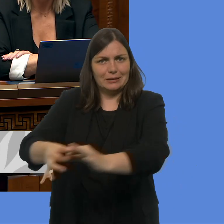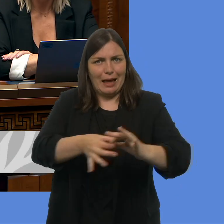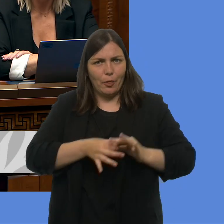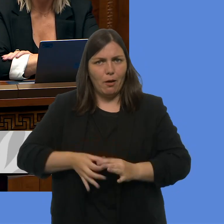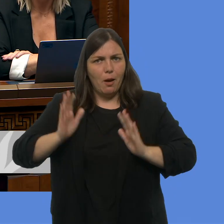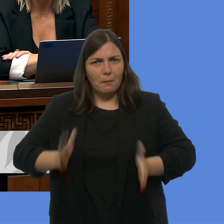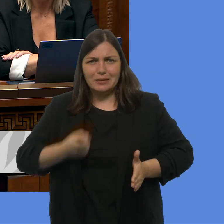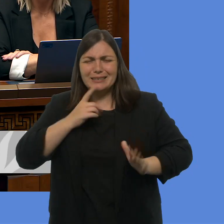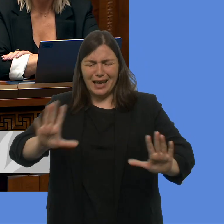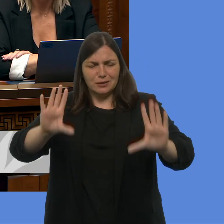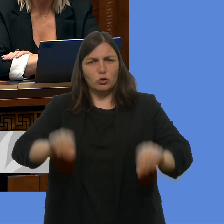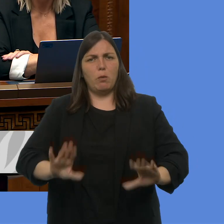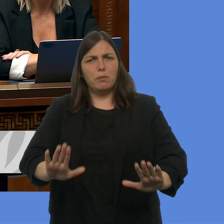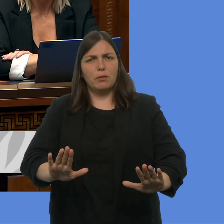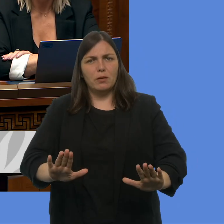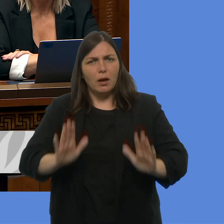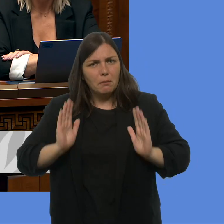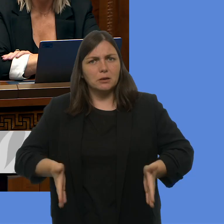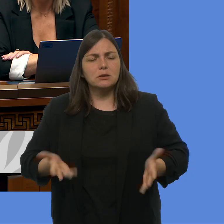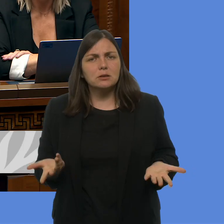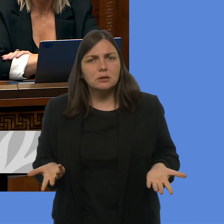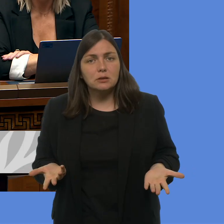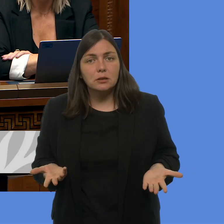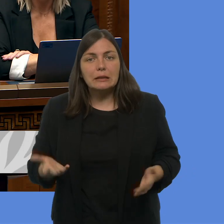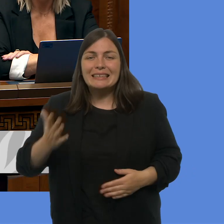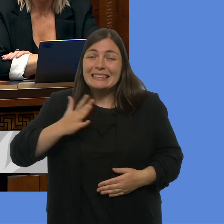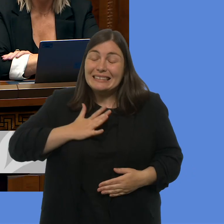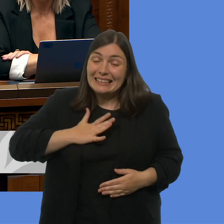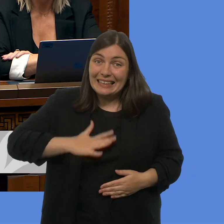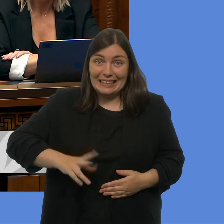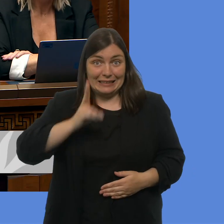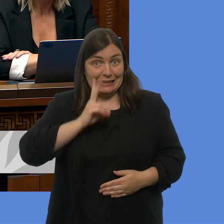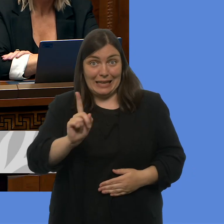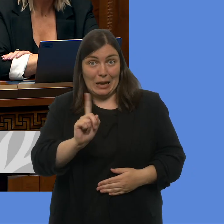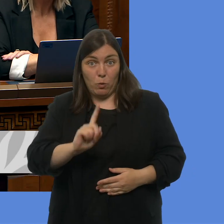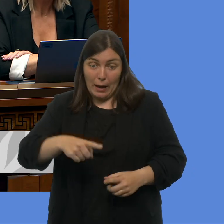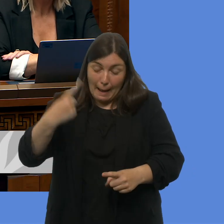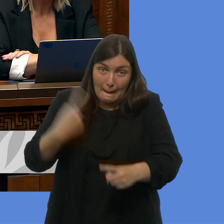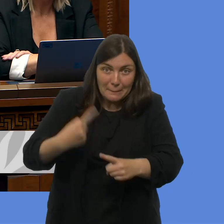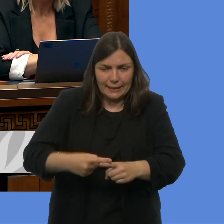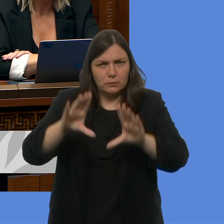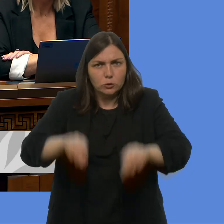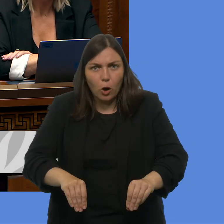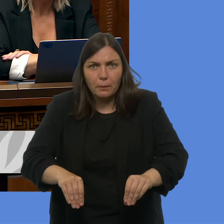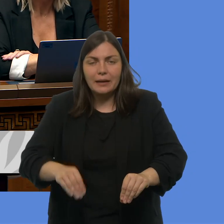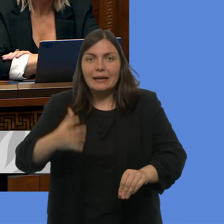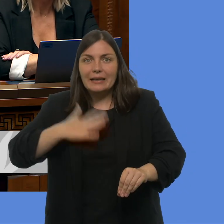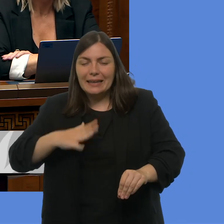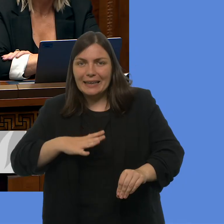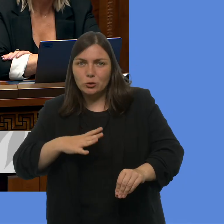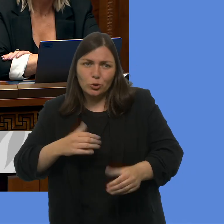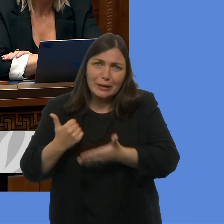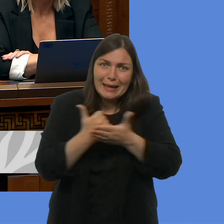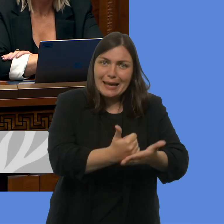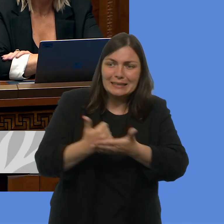no. So what we need to see is an immediate ceasefire. What we need to see is humanitarian aid. What we need to see is the release of all prisoners